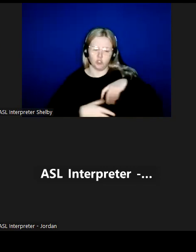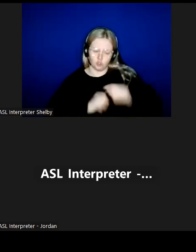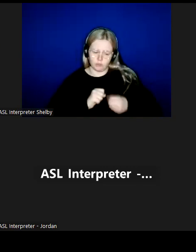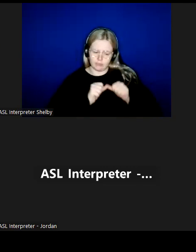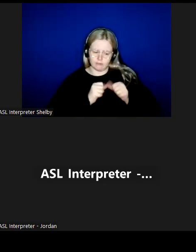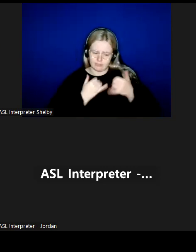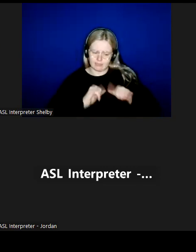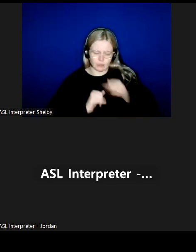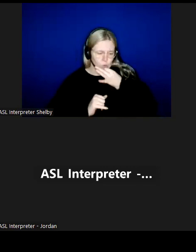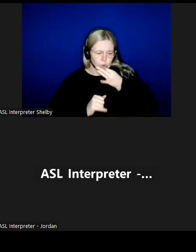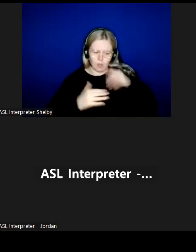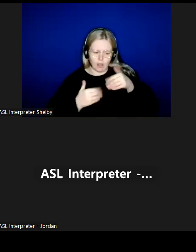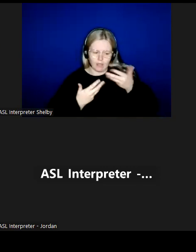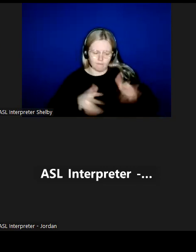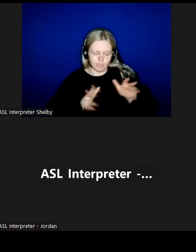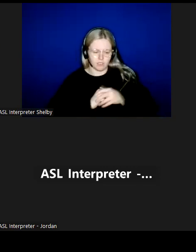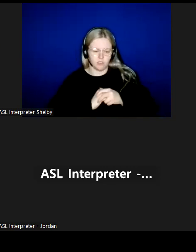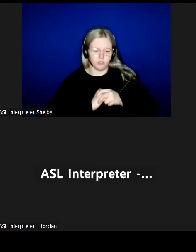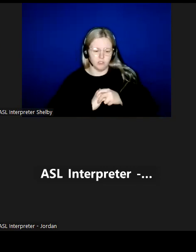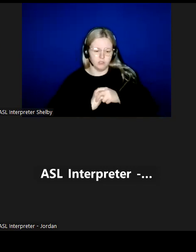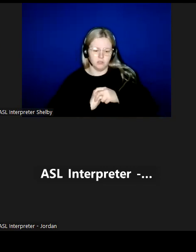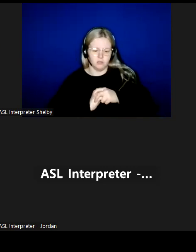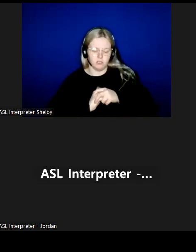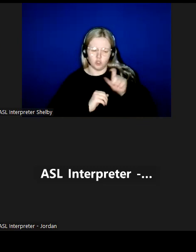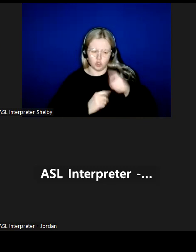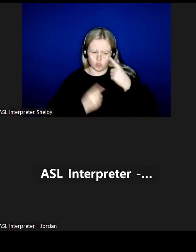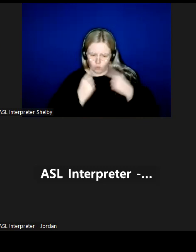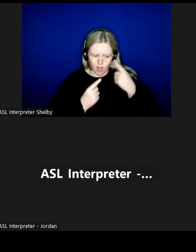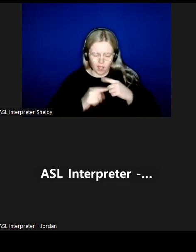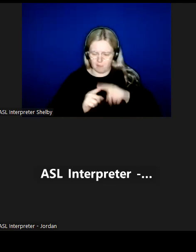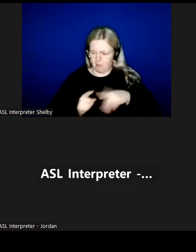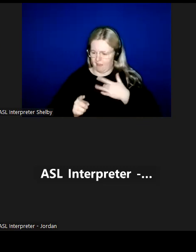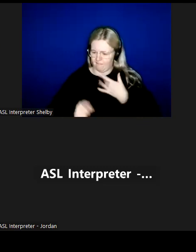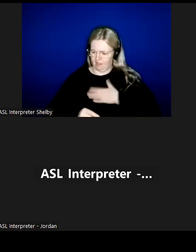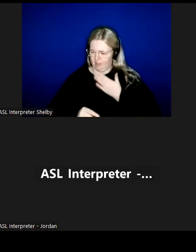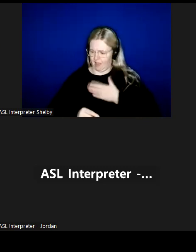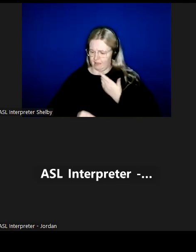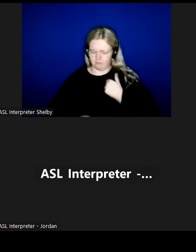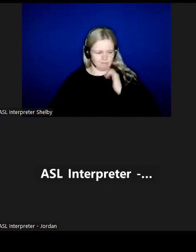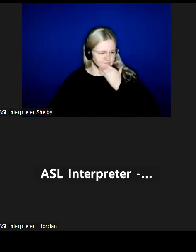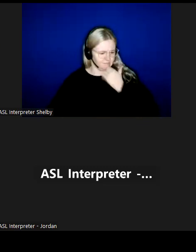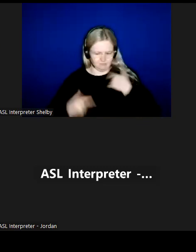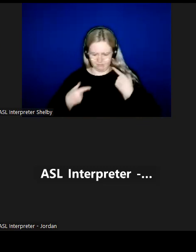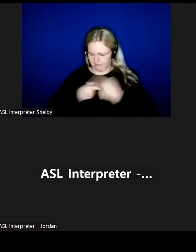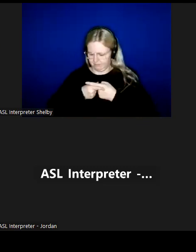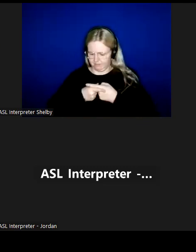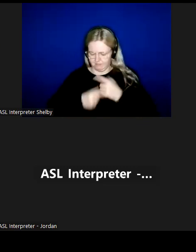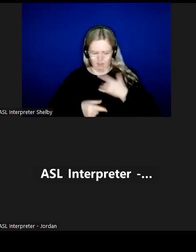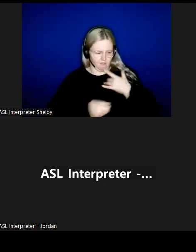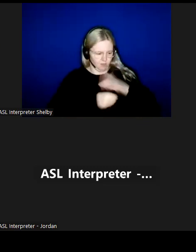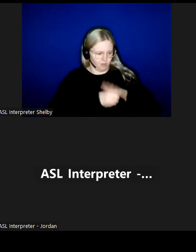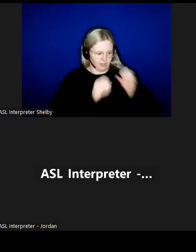still? I should, maybe I should be crying. What's wrong with me? Why aren't I in distress?